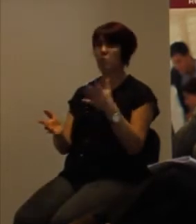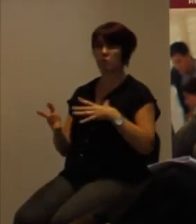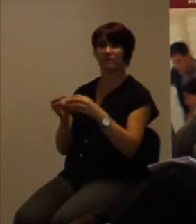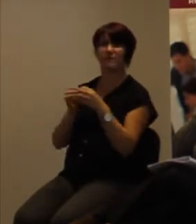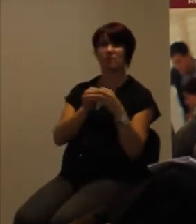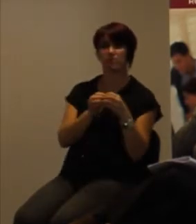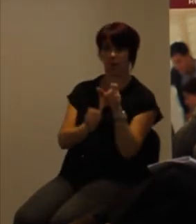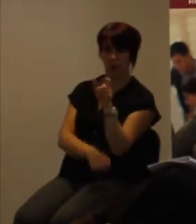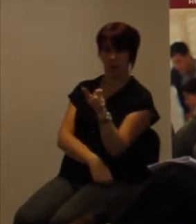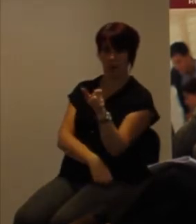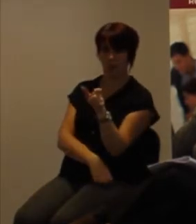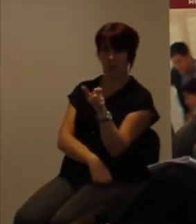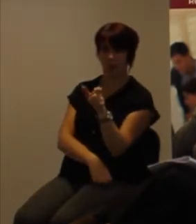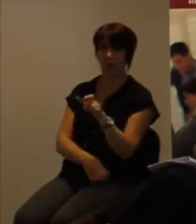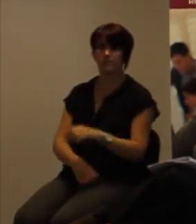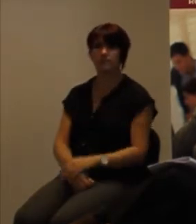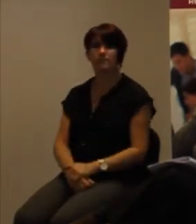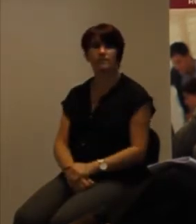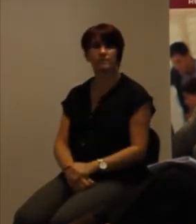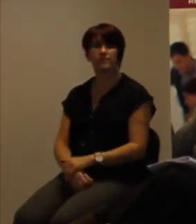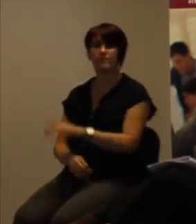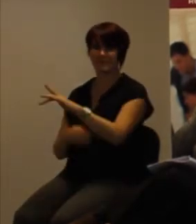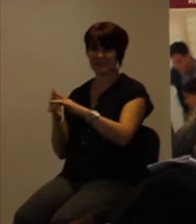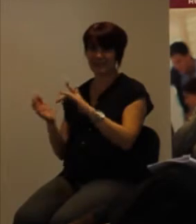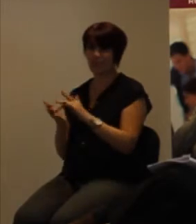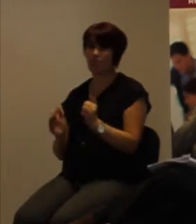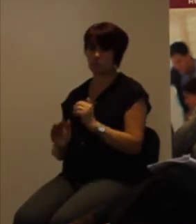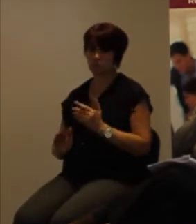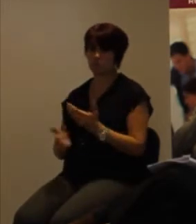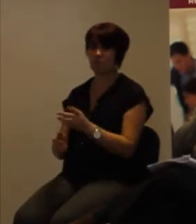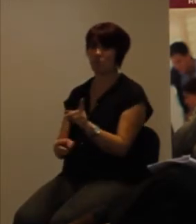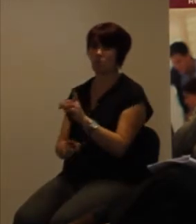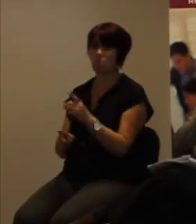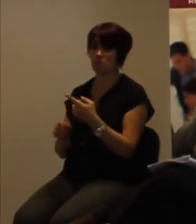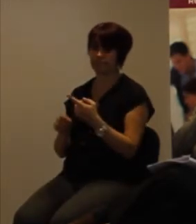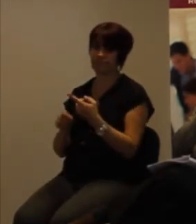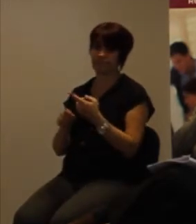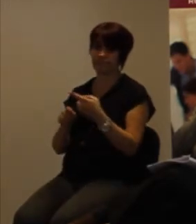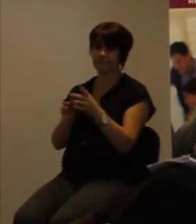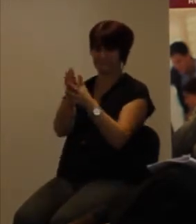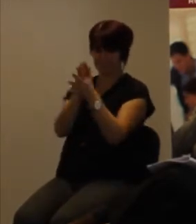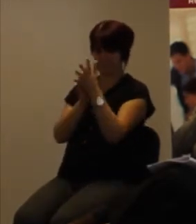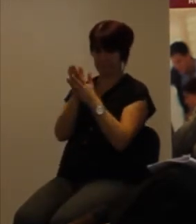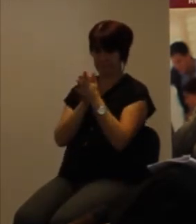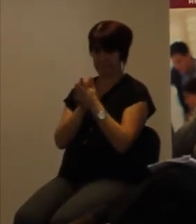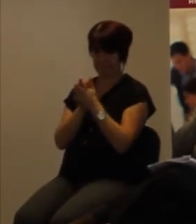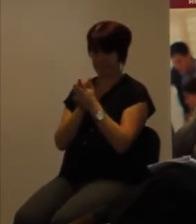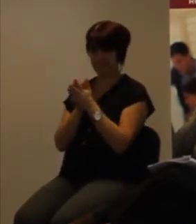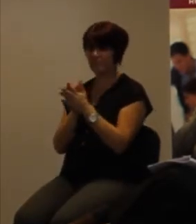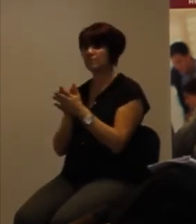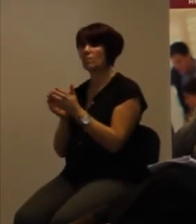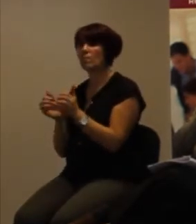finger spell them. And the centre must provide an authenticated paper translation by an appropriately